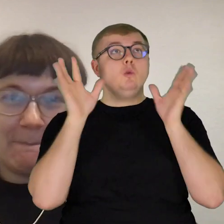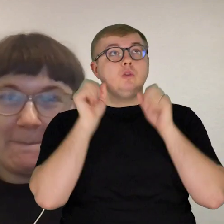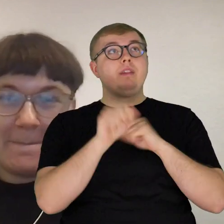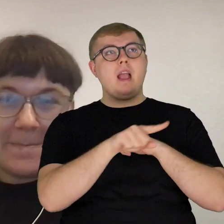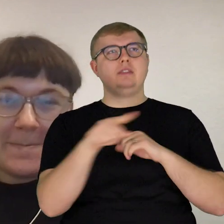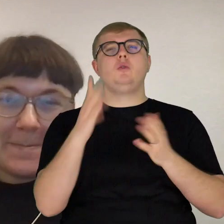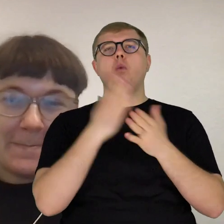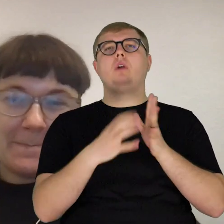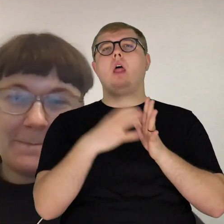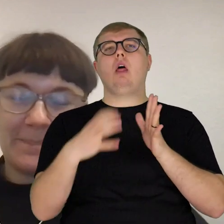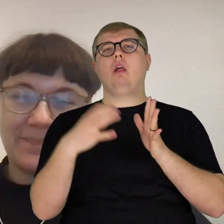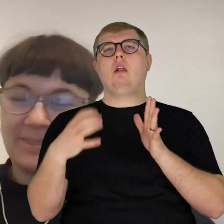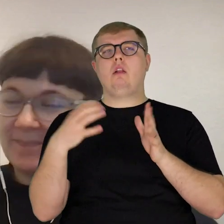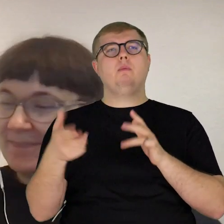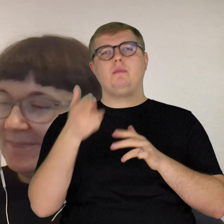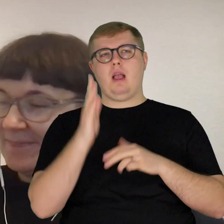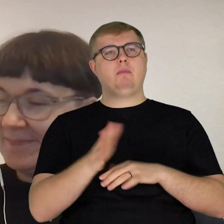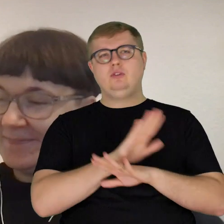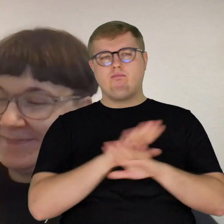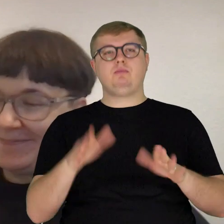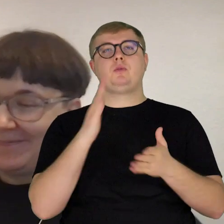Séverine, Jamie, the floor is yours.